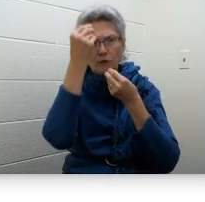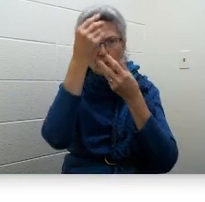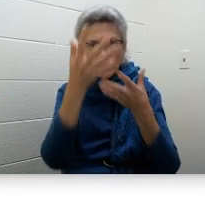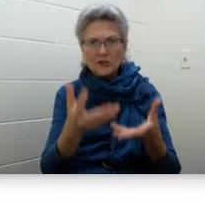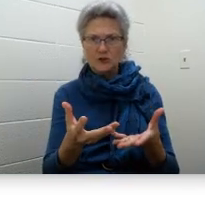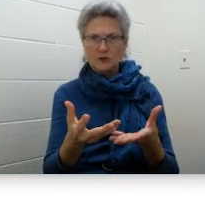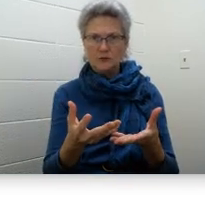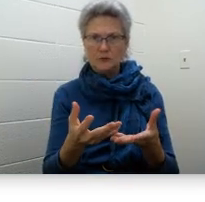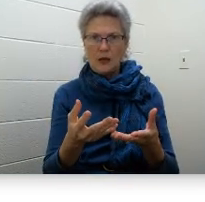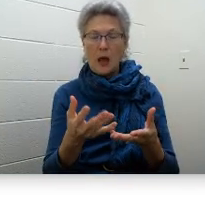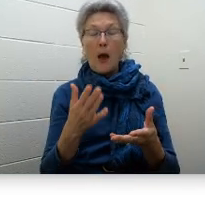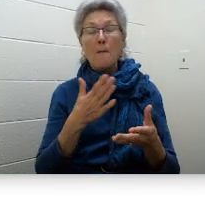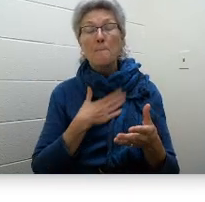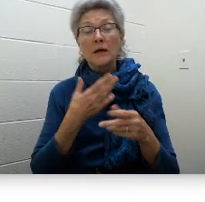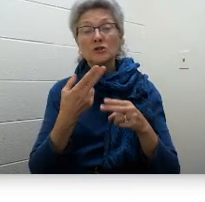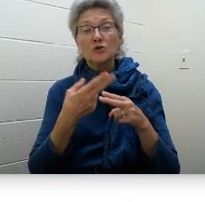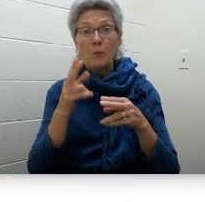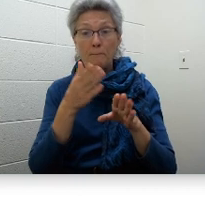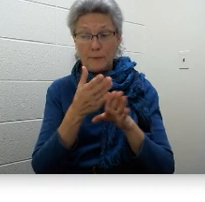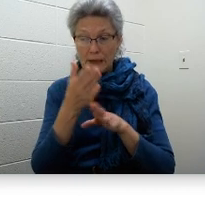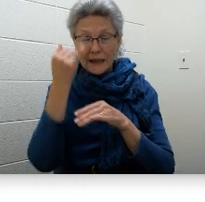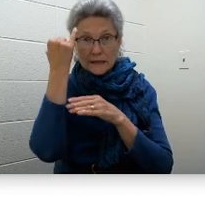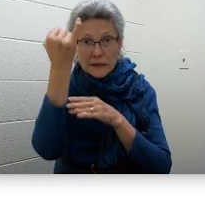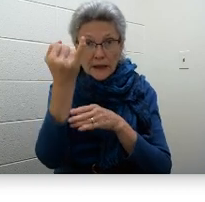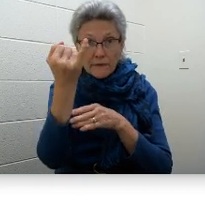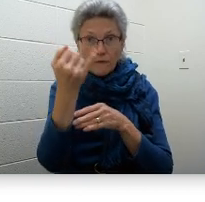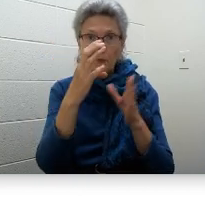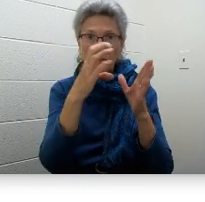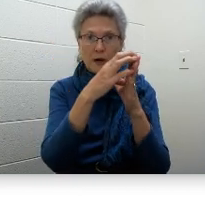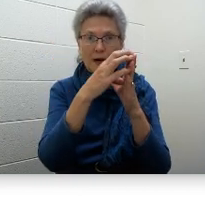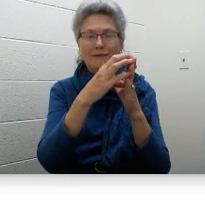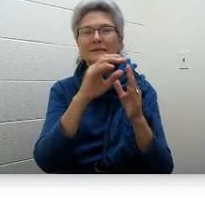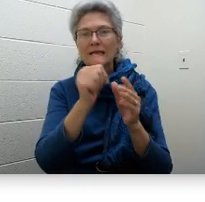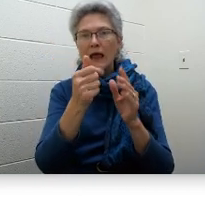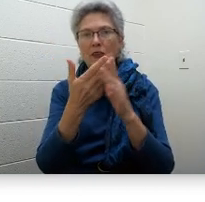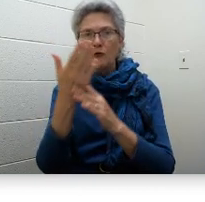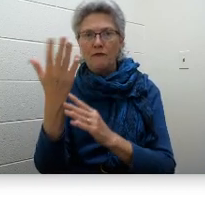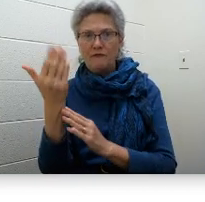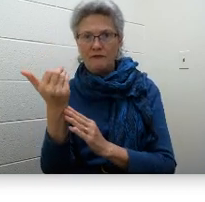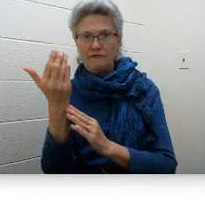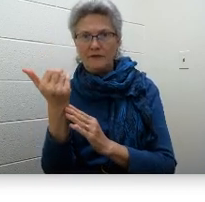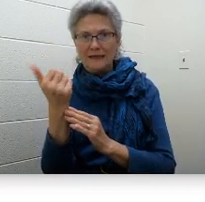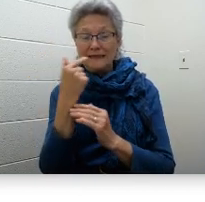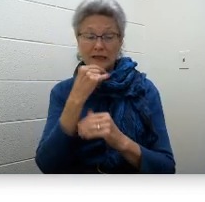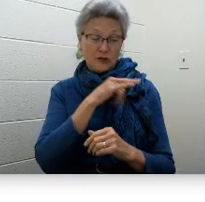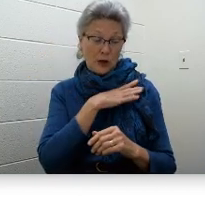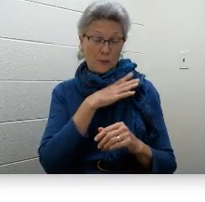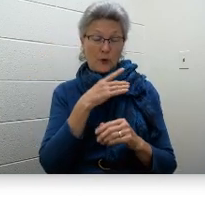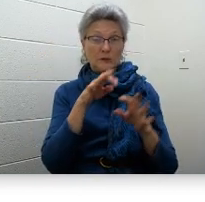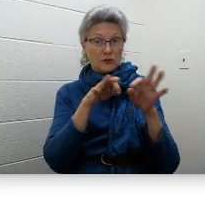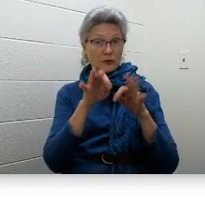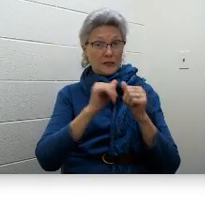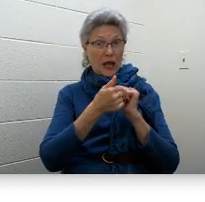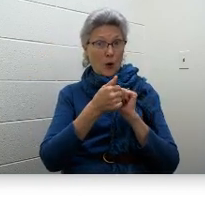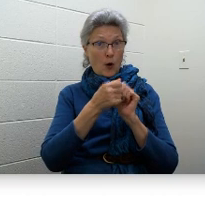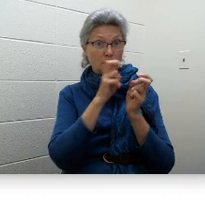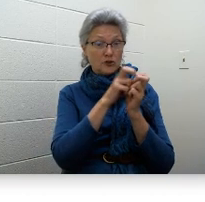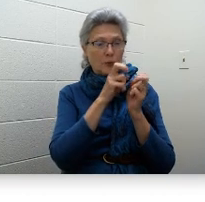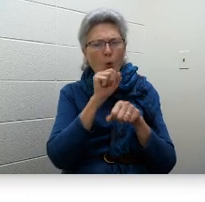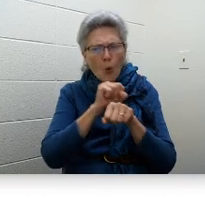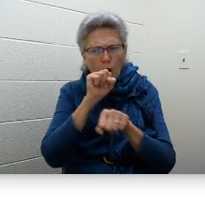information, my short main idea just for paragraphs 10 through 15 say, John Burroughs describes how a chipmunk